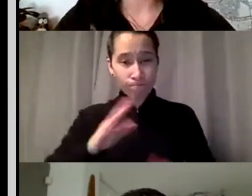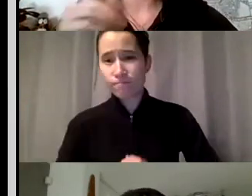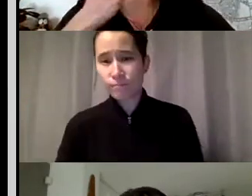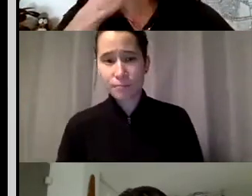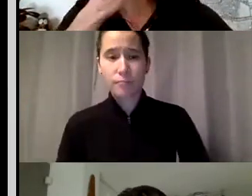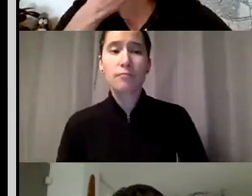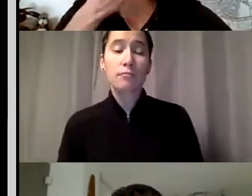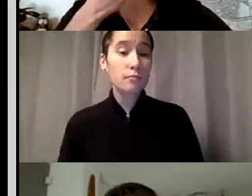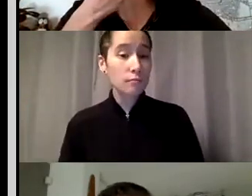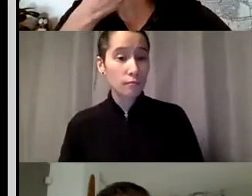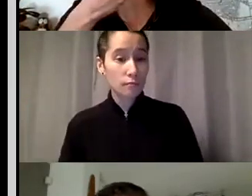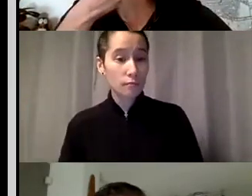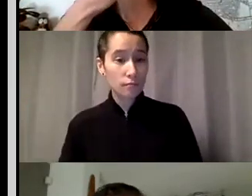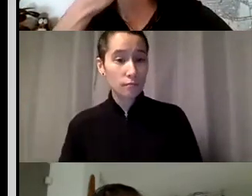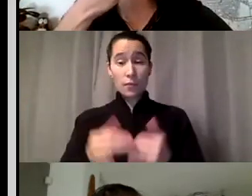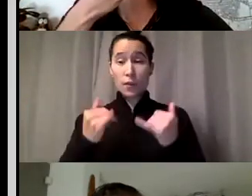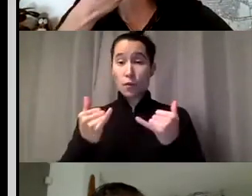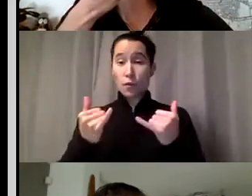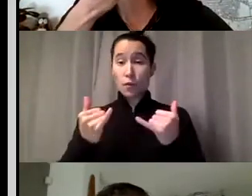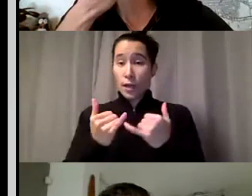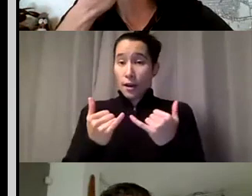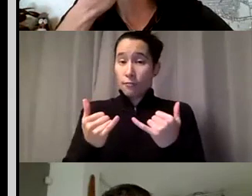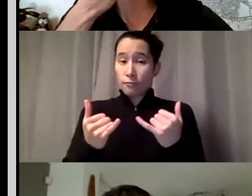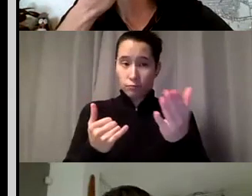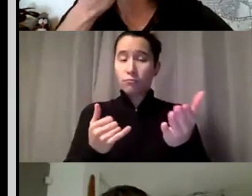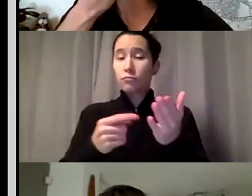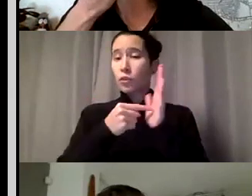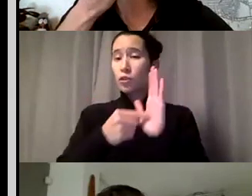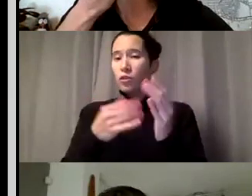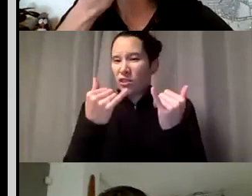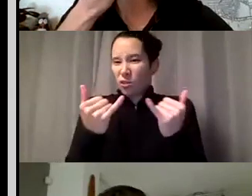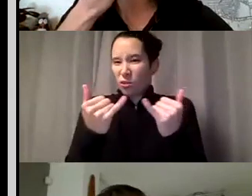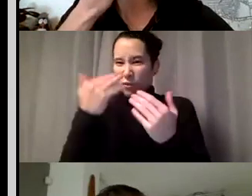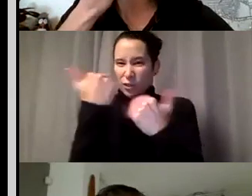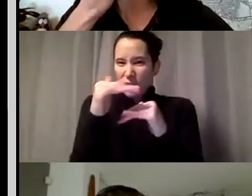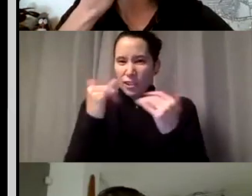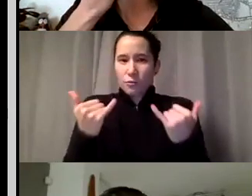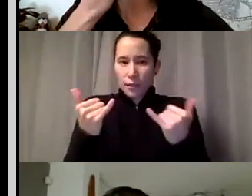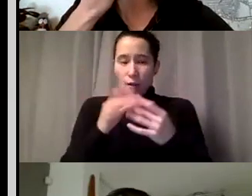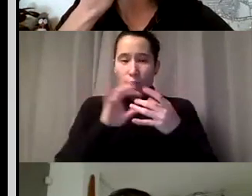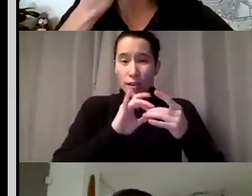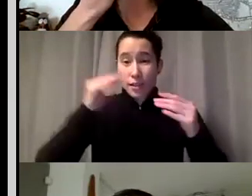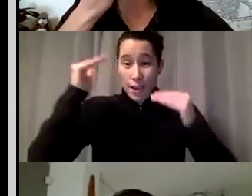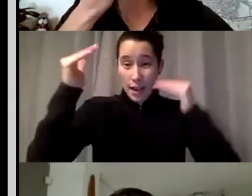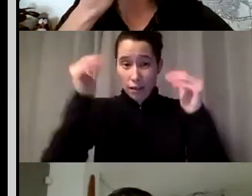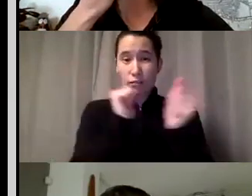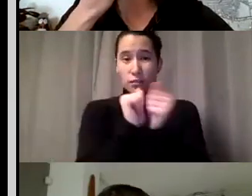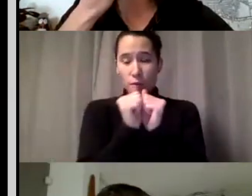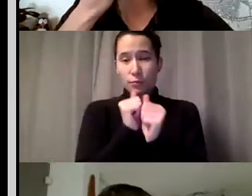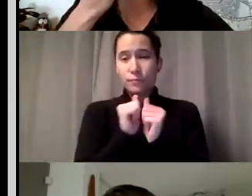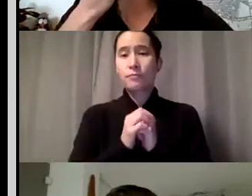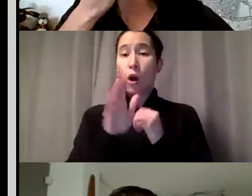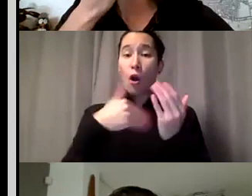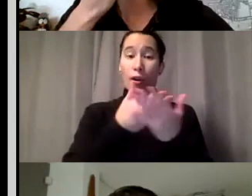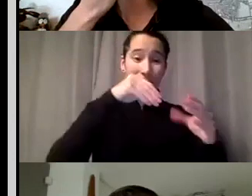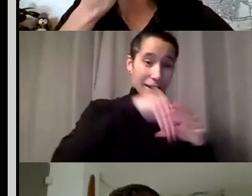So now I'm going to get into the current restrictions and where we are. Adult sport, all indoor and outdoor team sport for